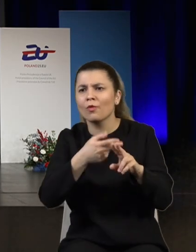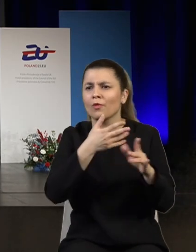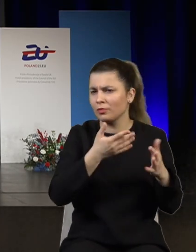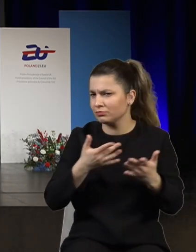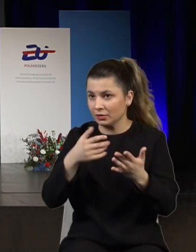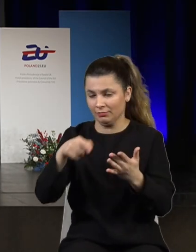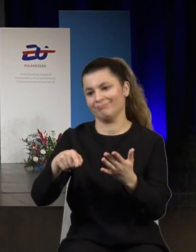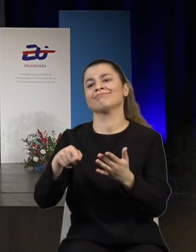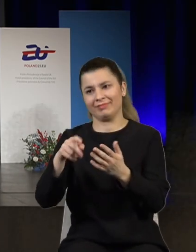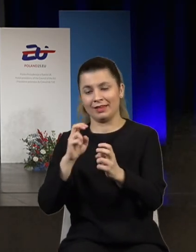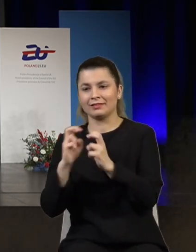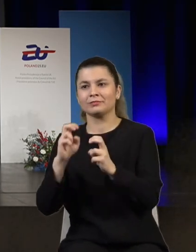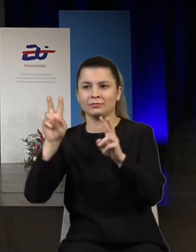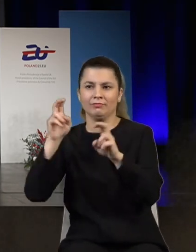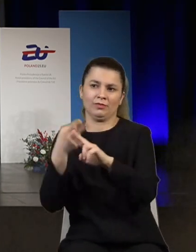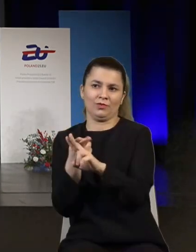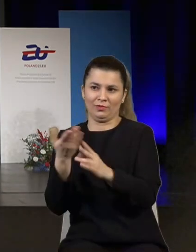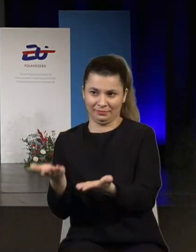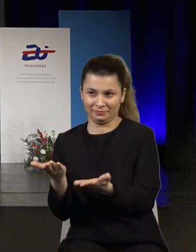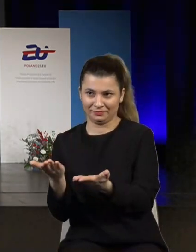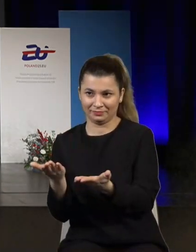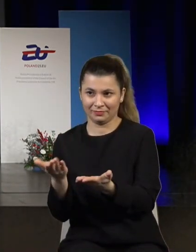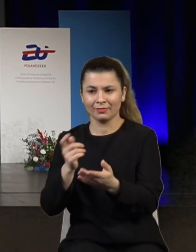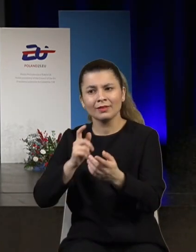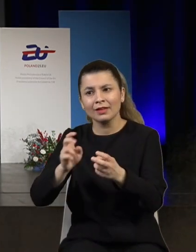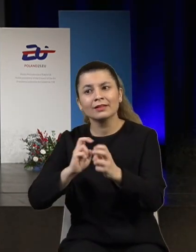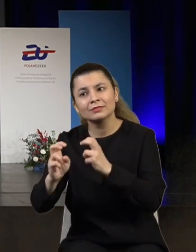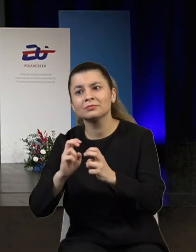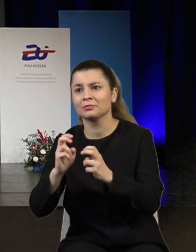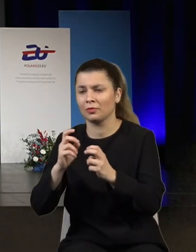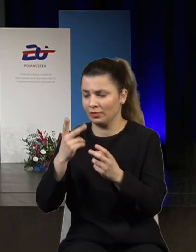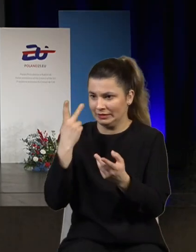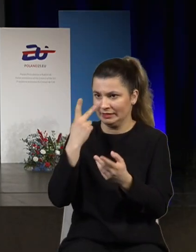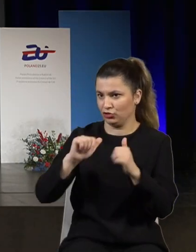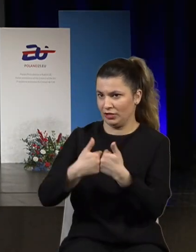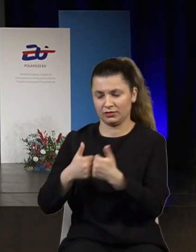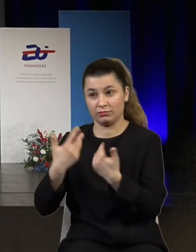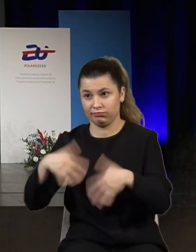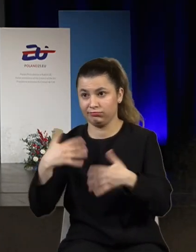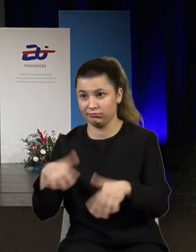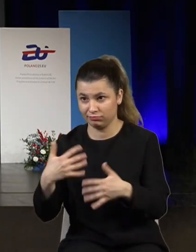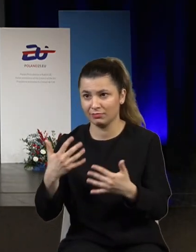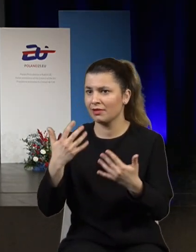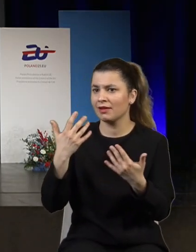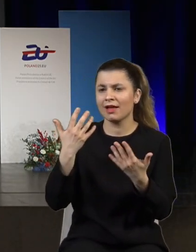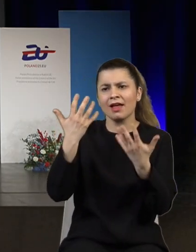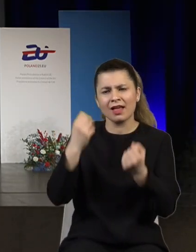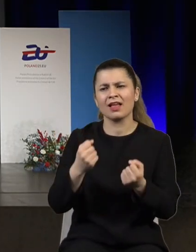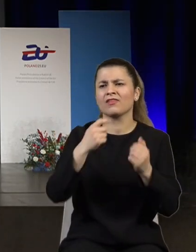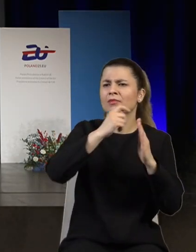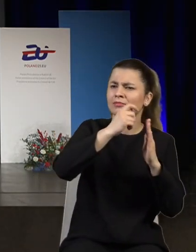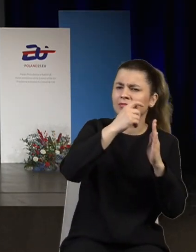policies. Because at the end, what we need, transport is what we need to get the other